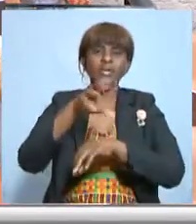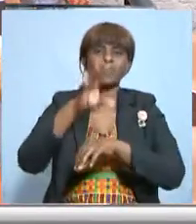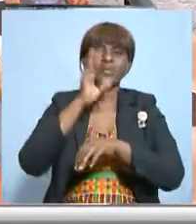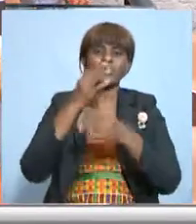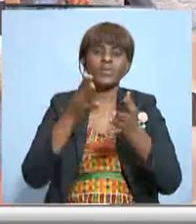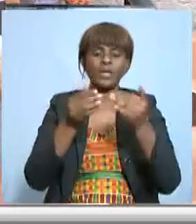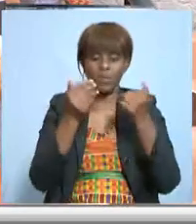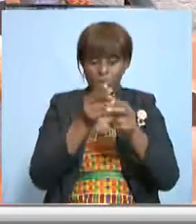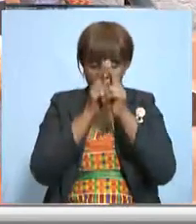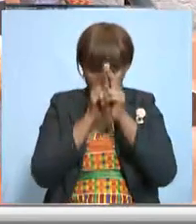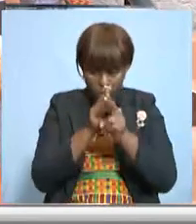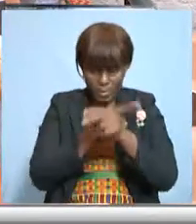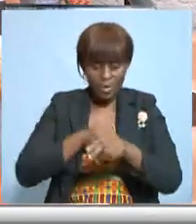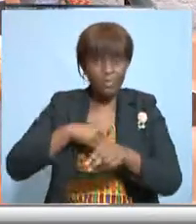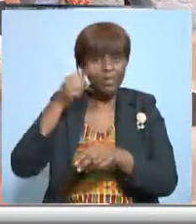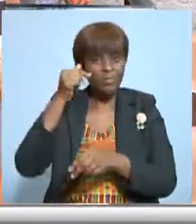Nkana.